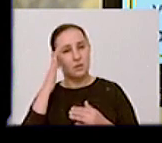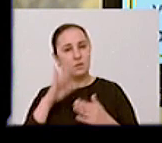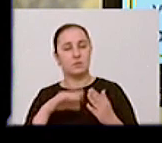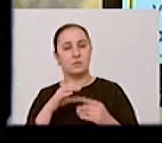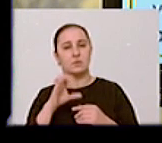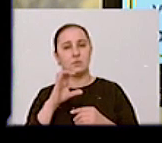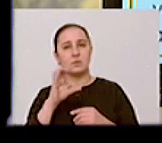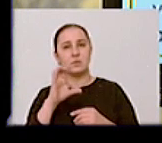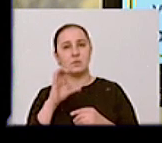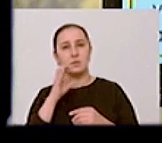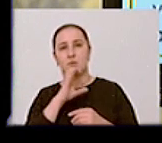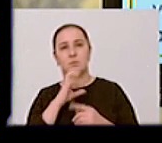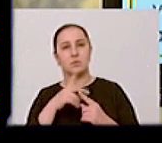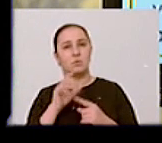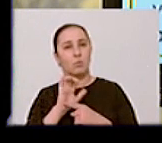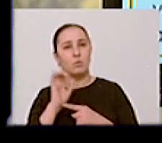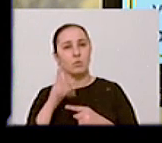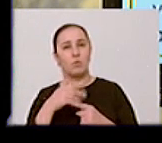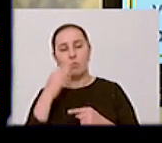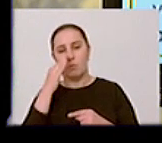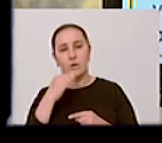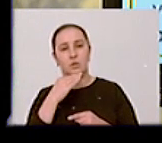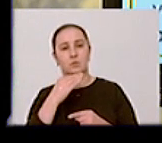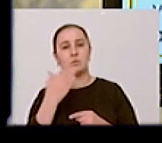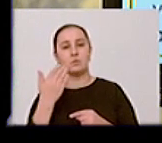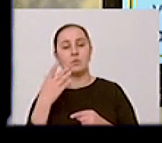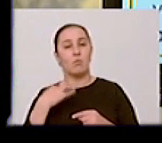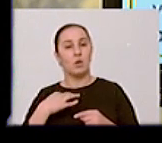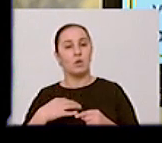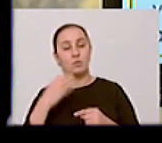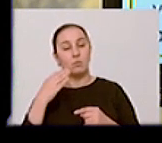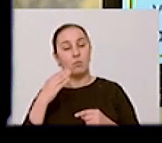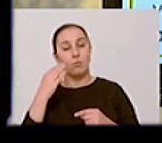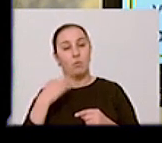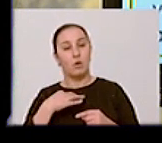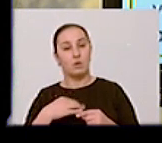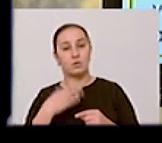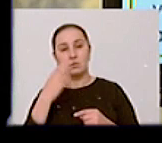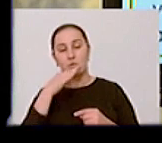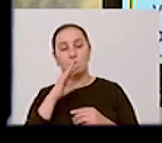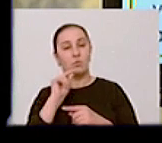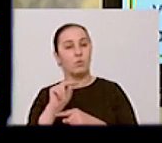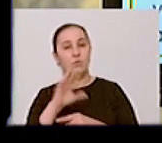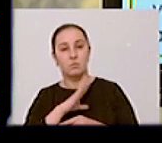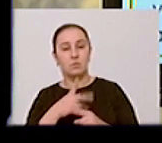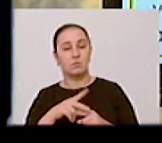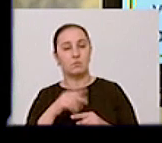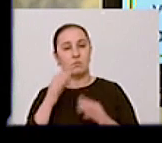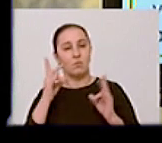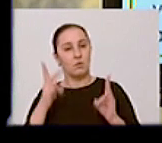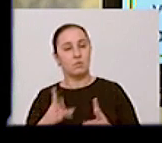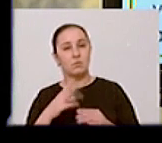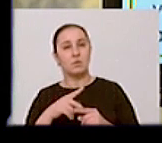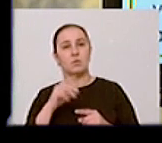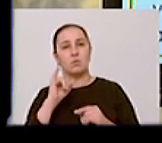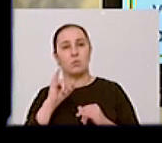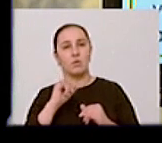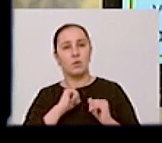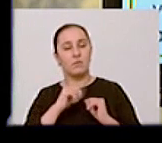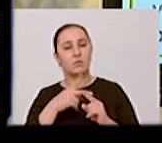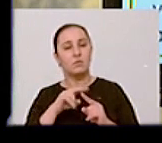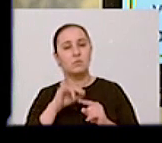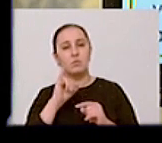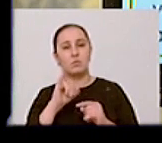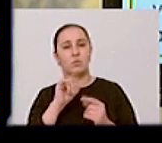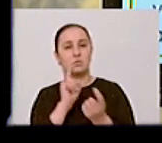Sibirga yuboradi. Bolangizni otasi o'qitmadi, oxiri baloga uchradi. Yomon rafiqlar